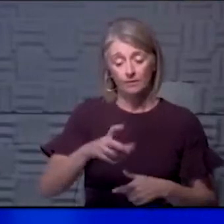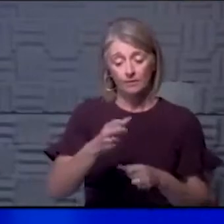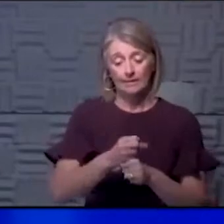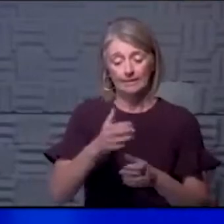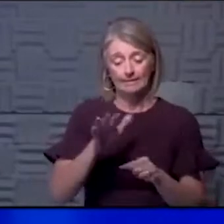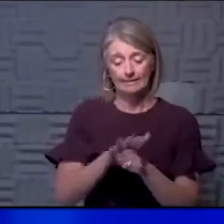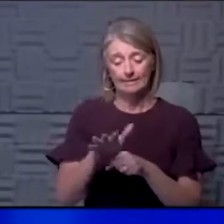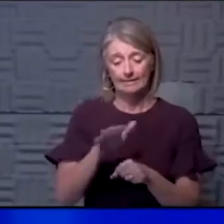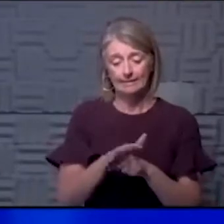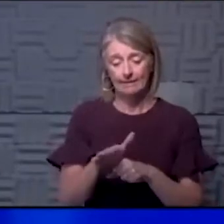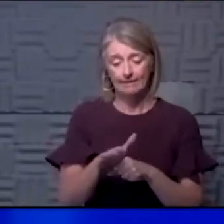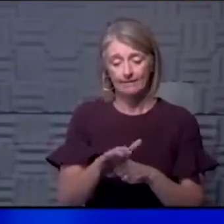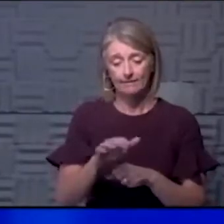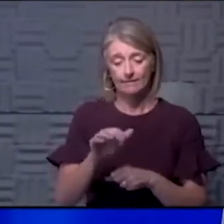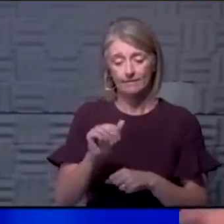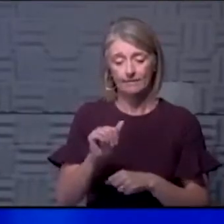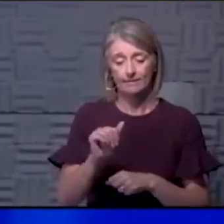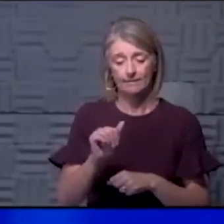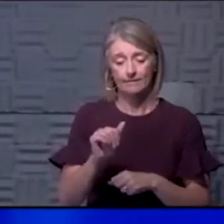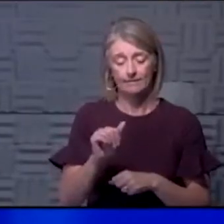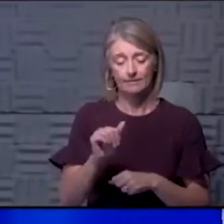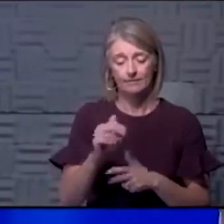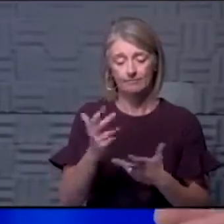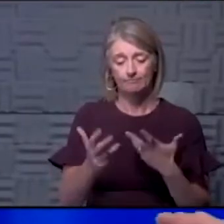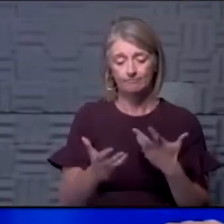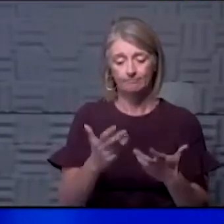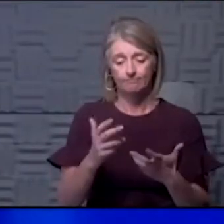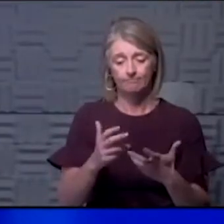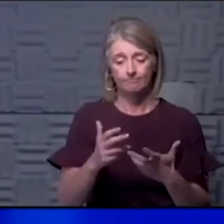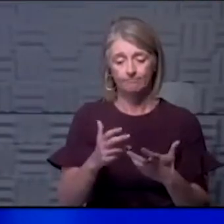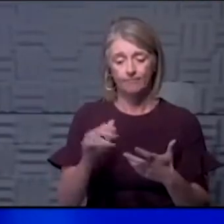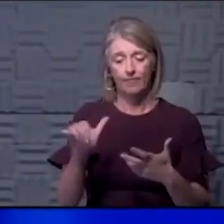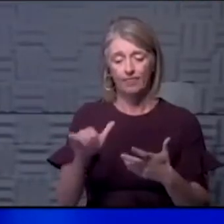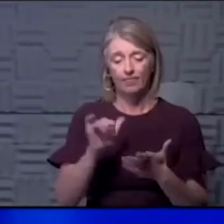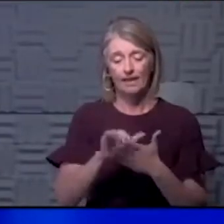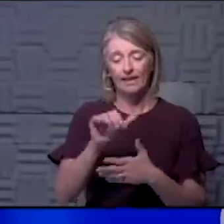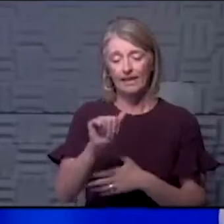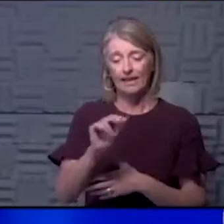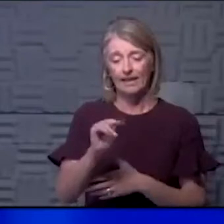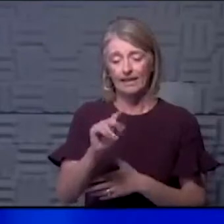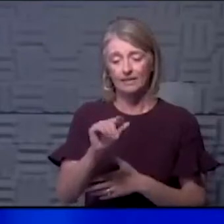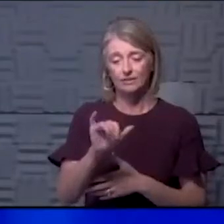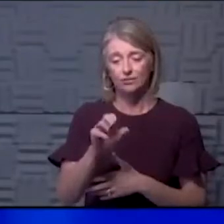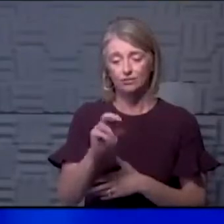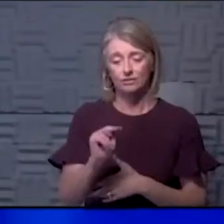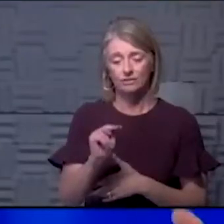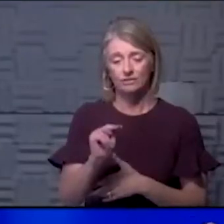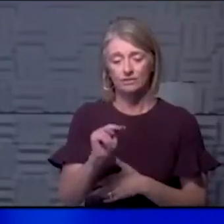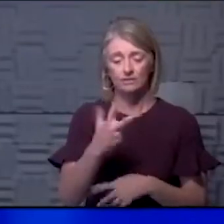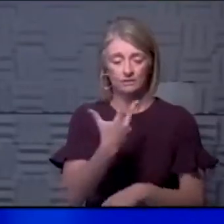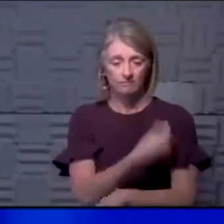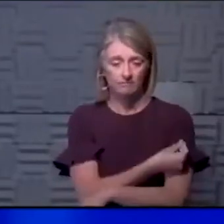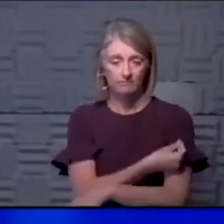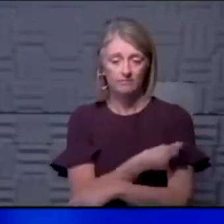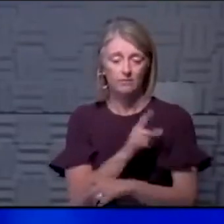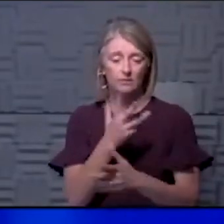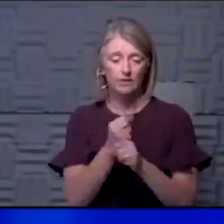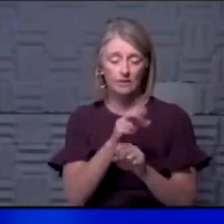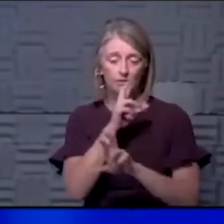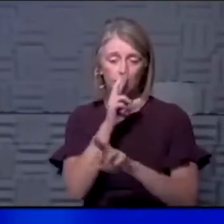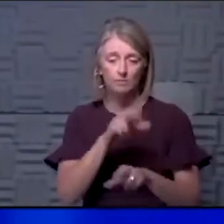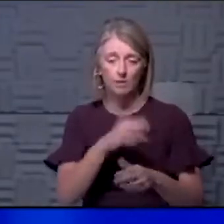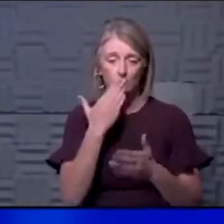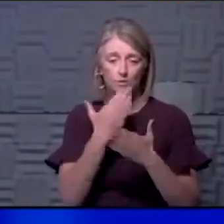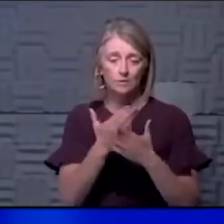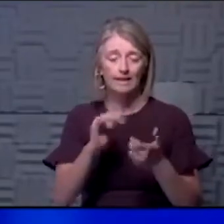the antigen, or in this case, the foreign body, into you to really engender a pretty good response.